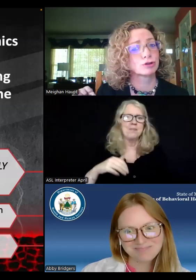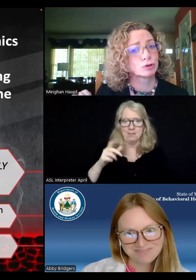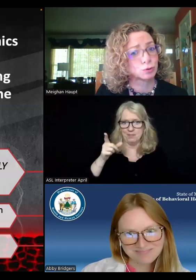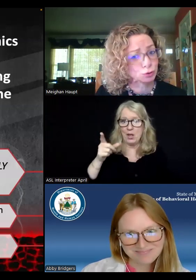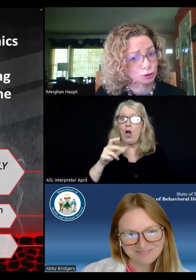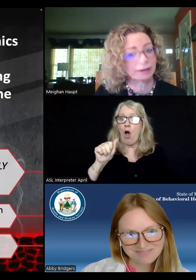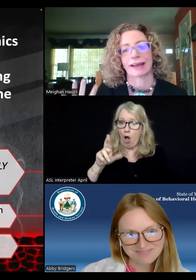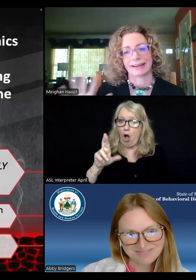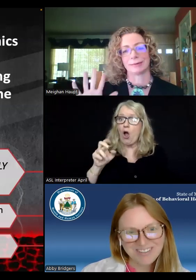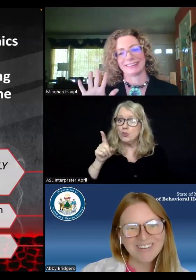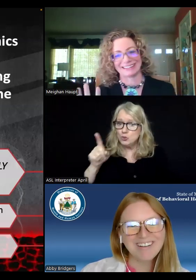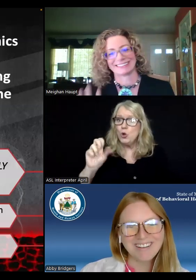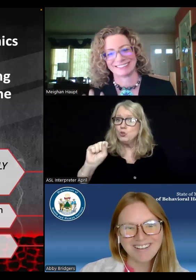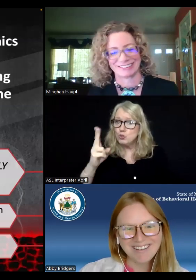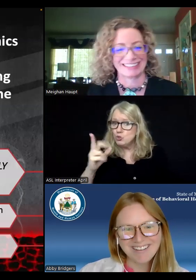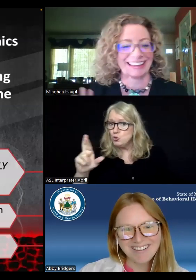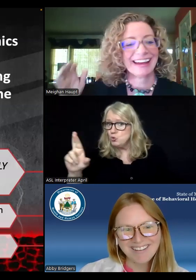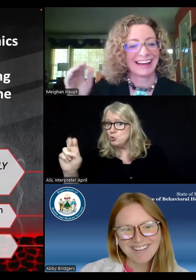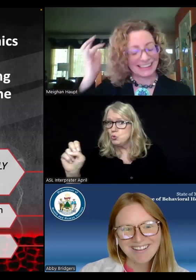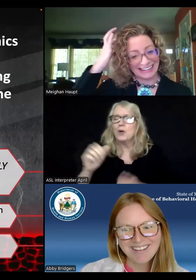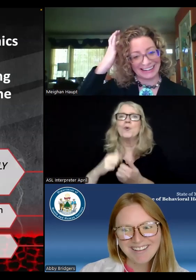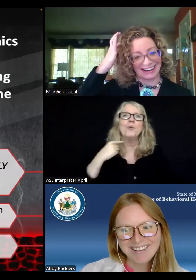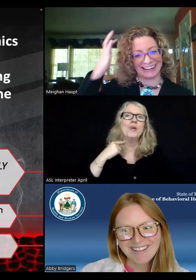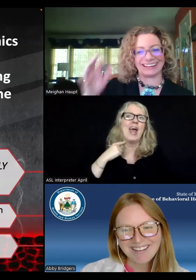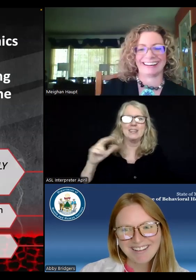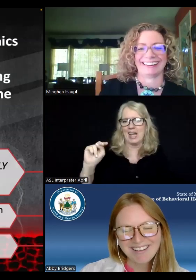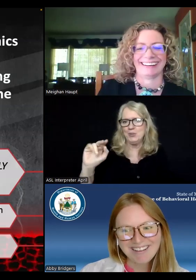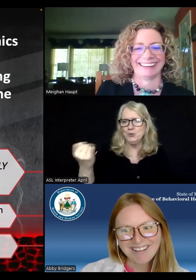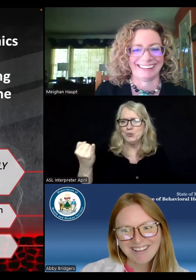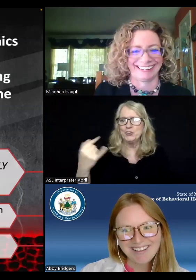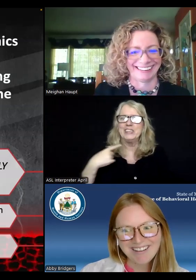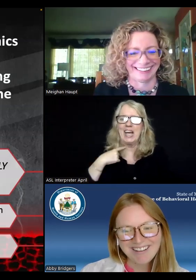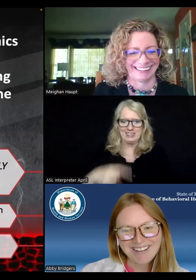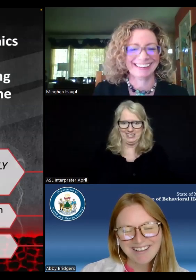You Sure? Okay, anyway, that's a New Jersey thing. The